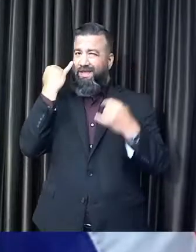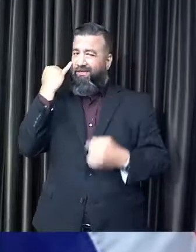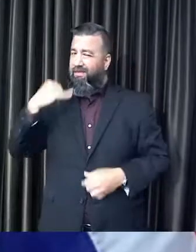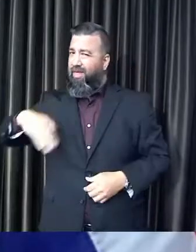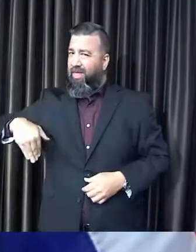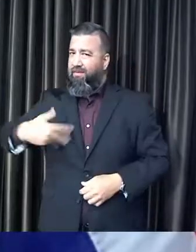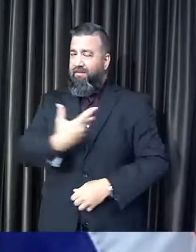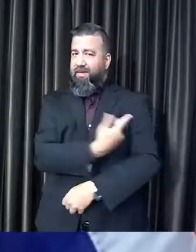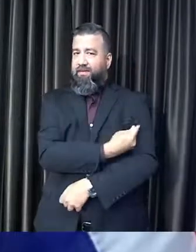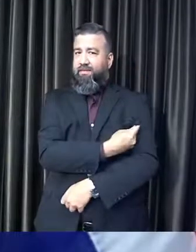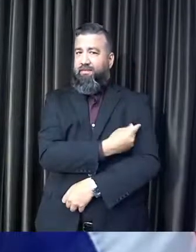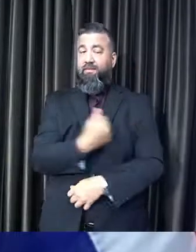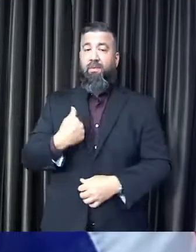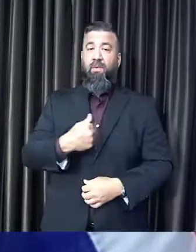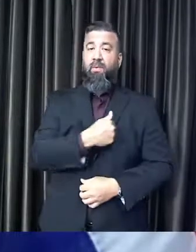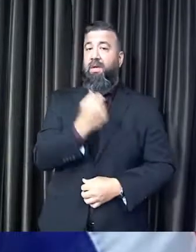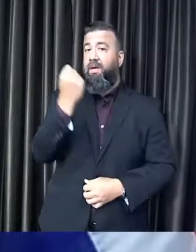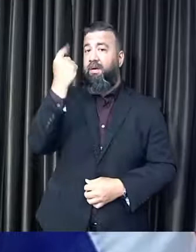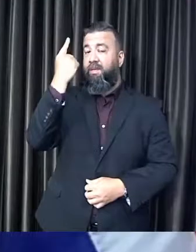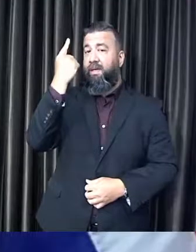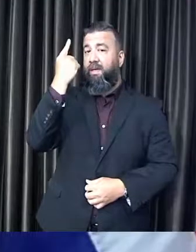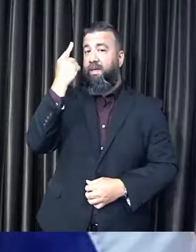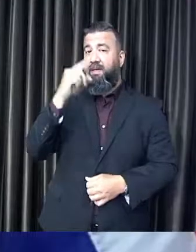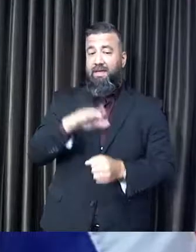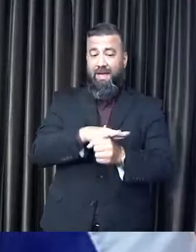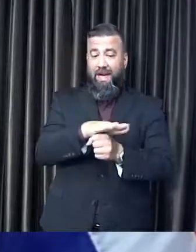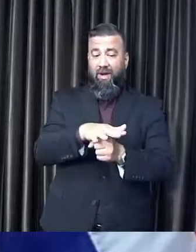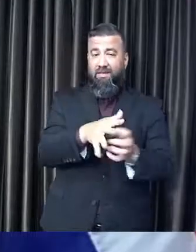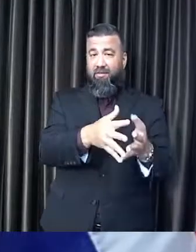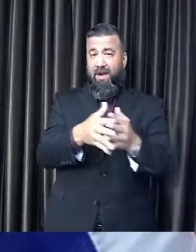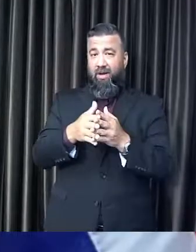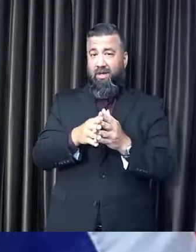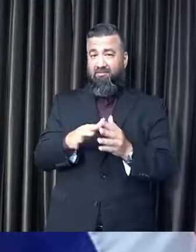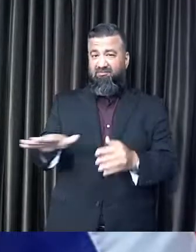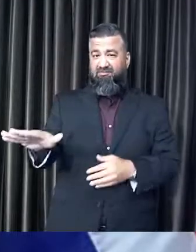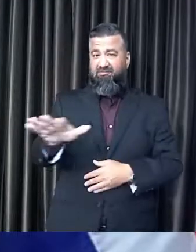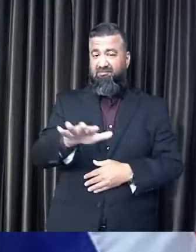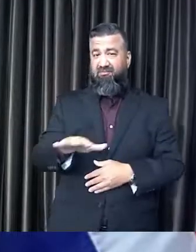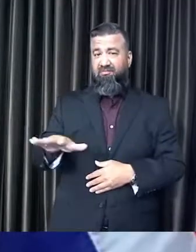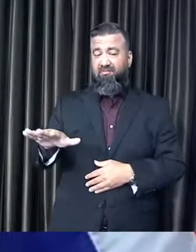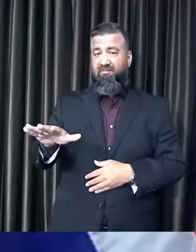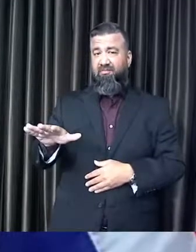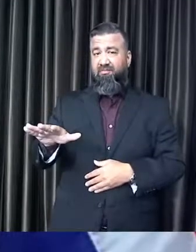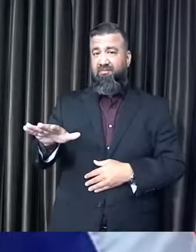We understand that in areas of the country where